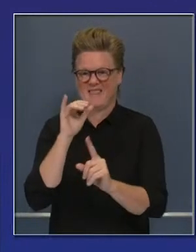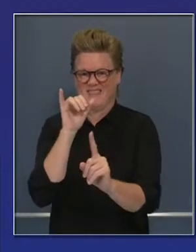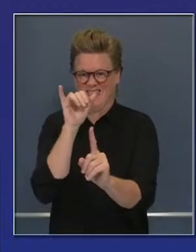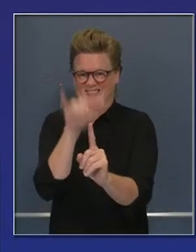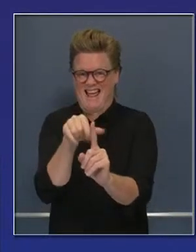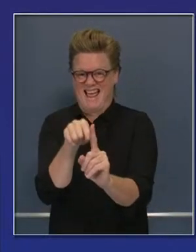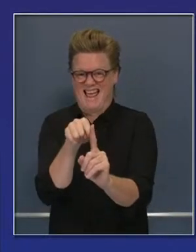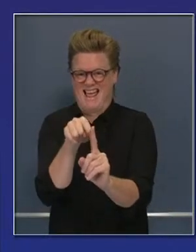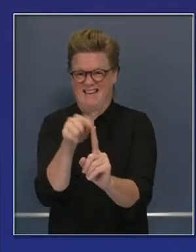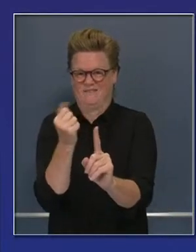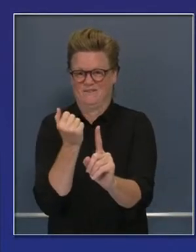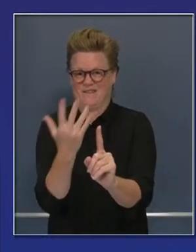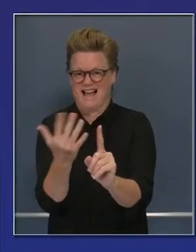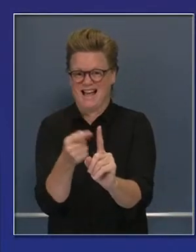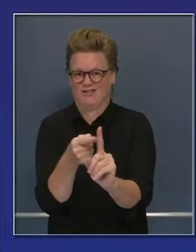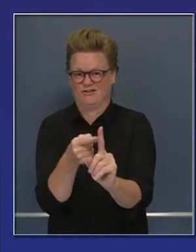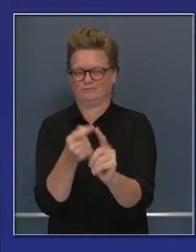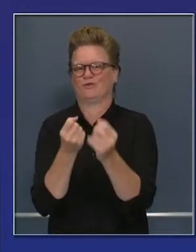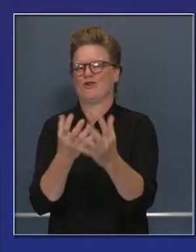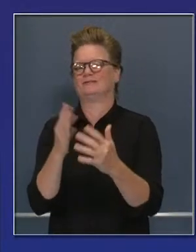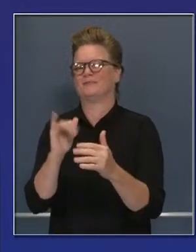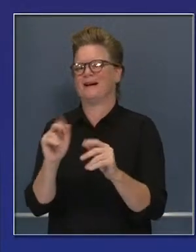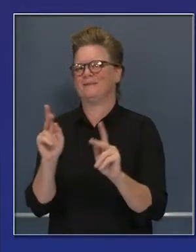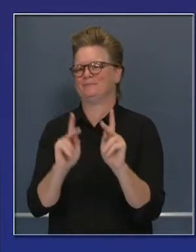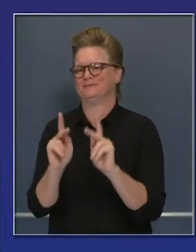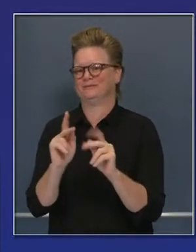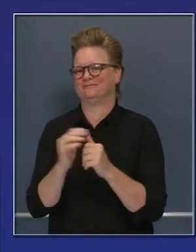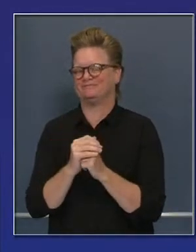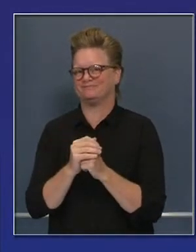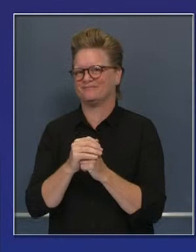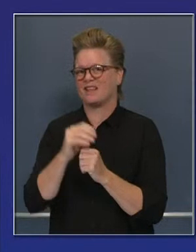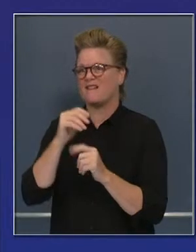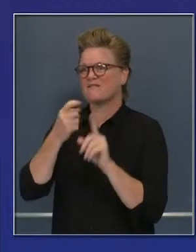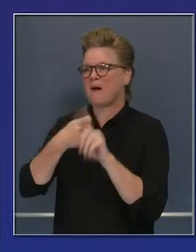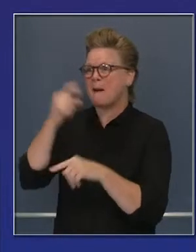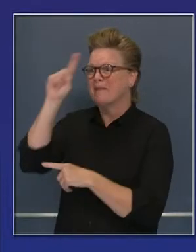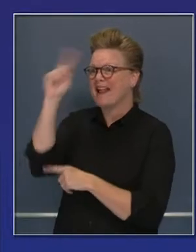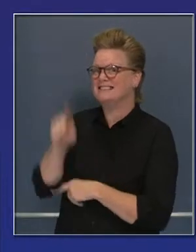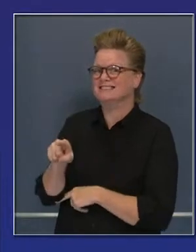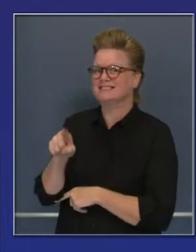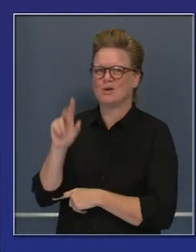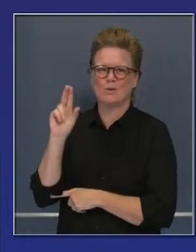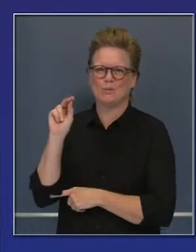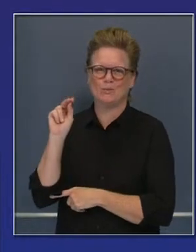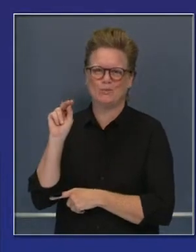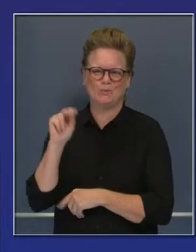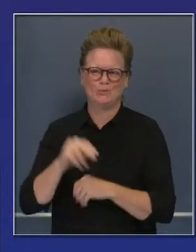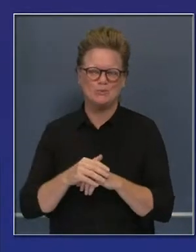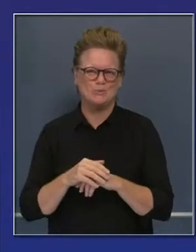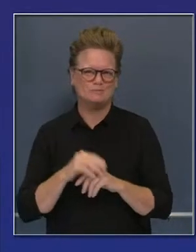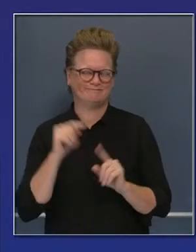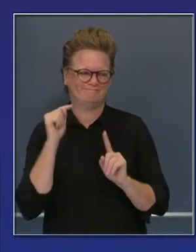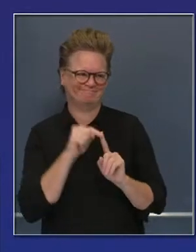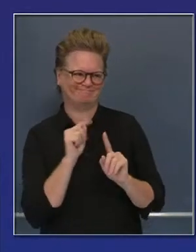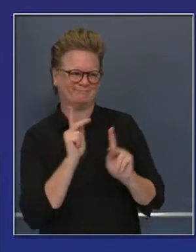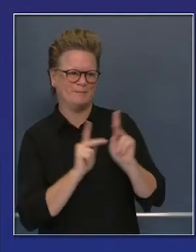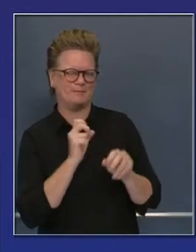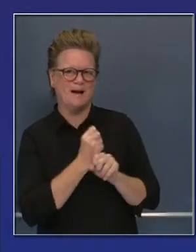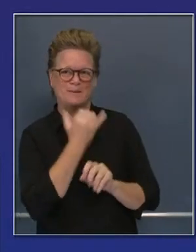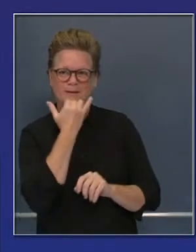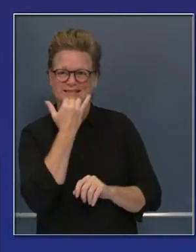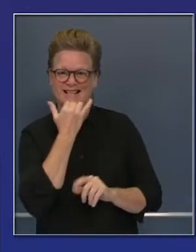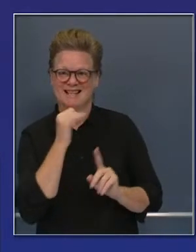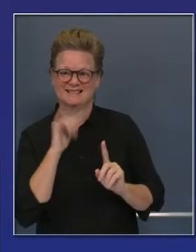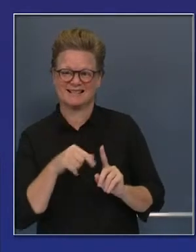another fire that was not Mother Nature, but man-made in this case. The Bobcat Fire is another